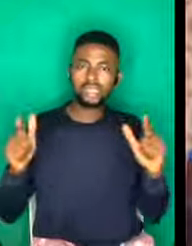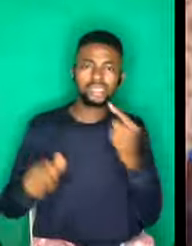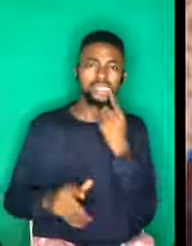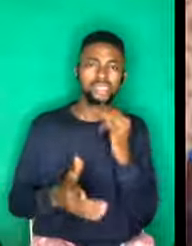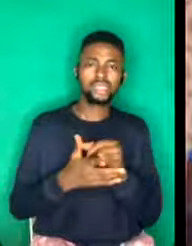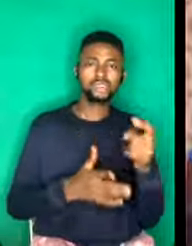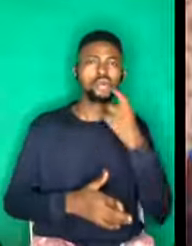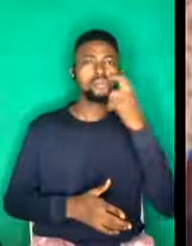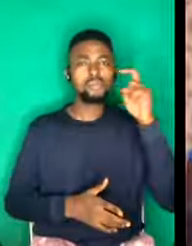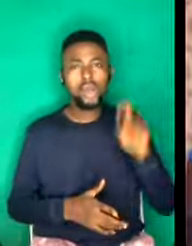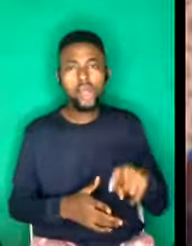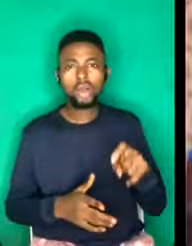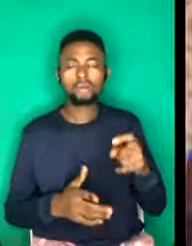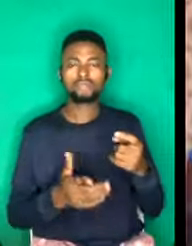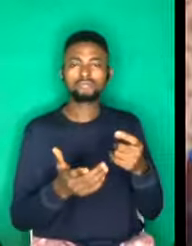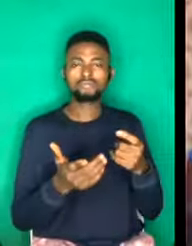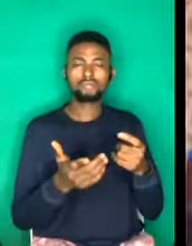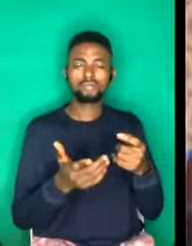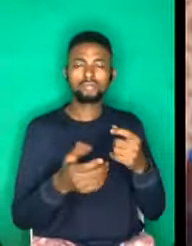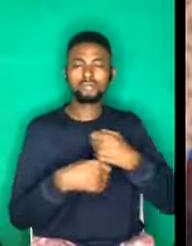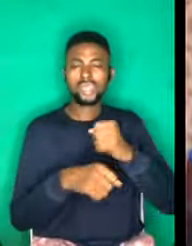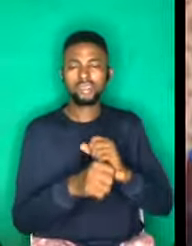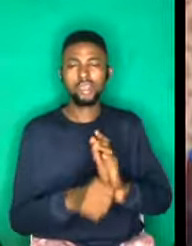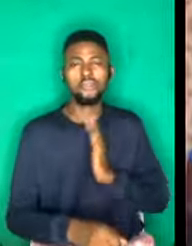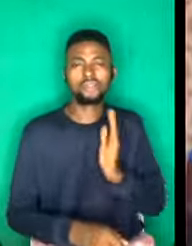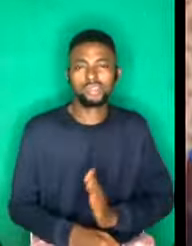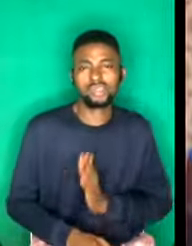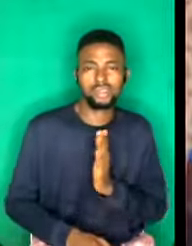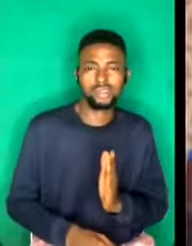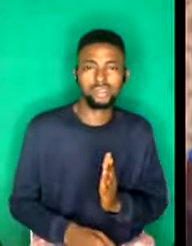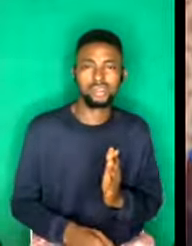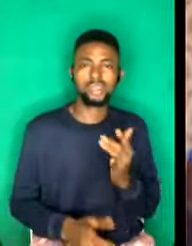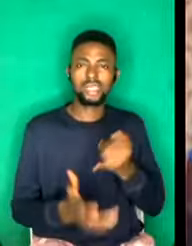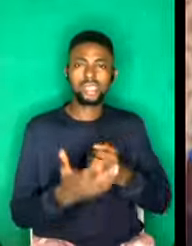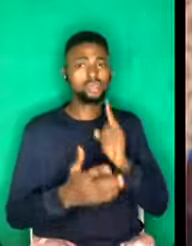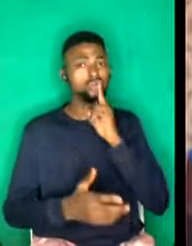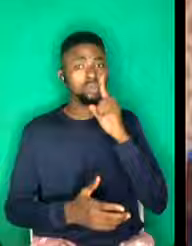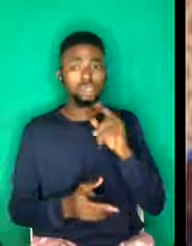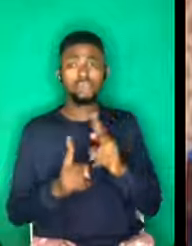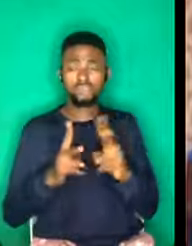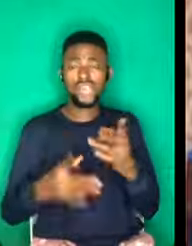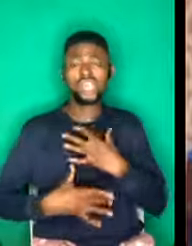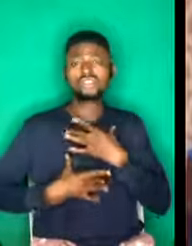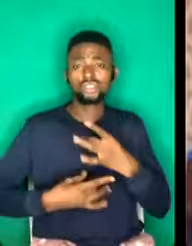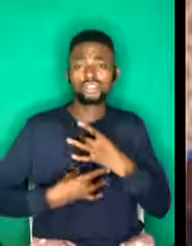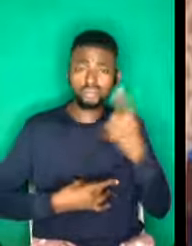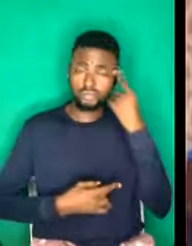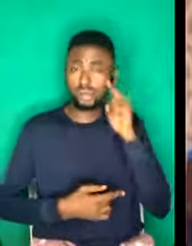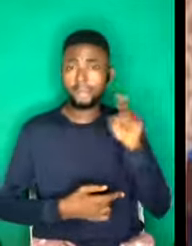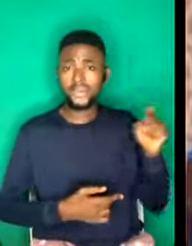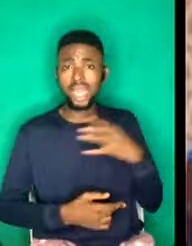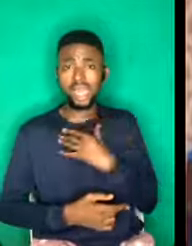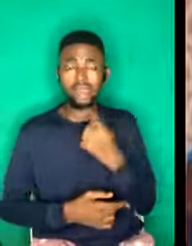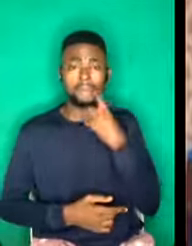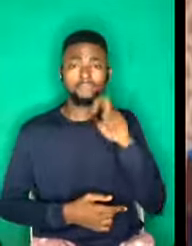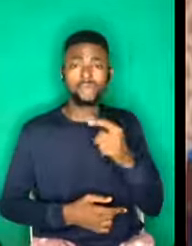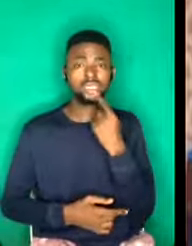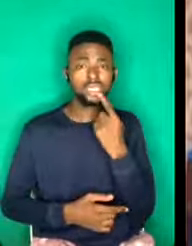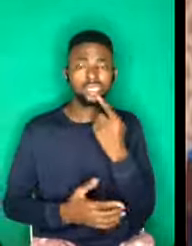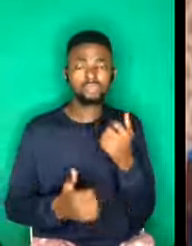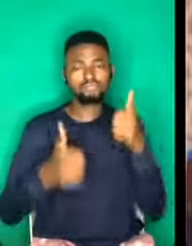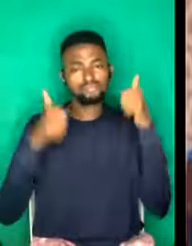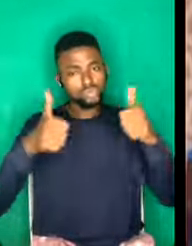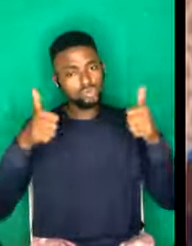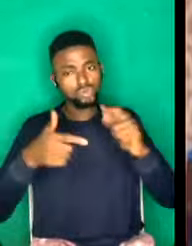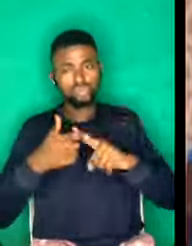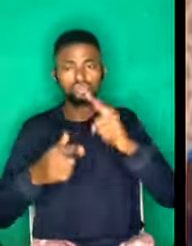law, you must Nigerian Sign Language this and that. And I'm like, wow, it's really very interesting for me. And I really must say very big kudos to you